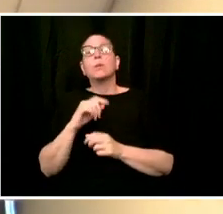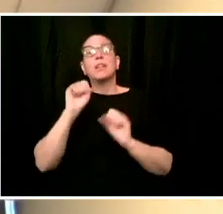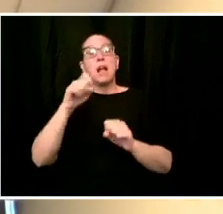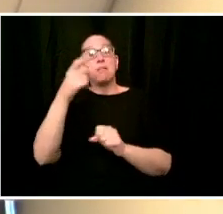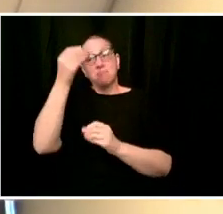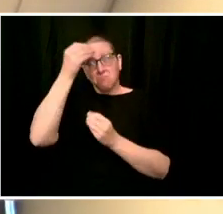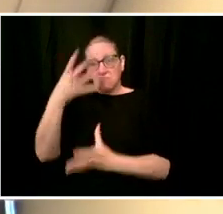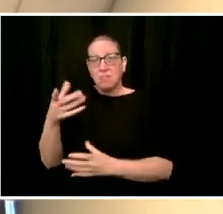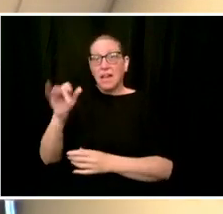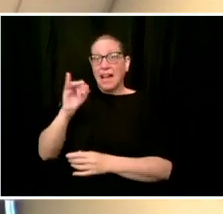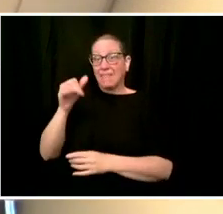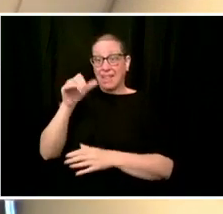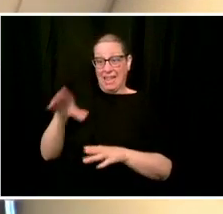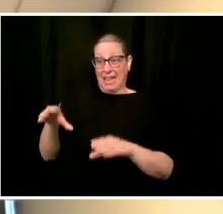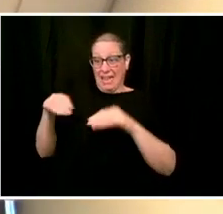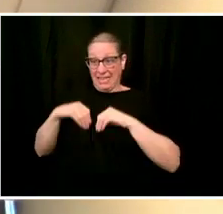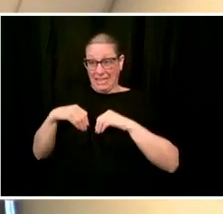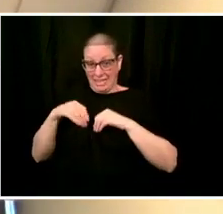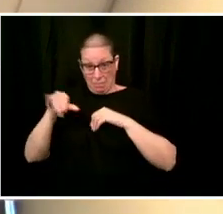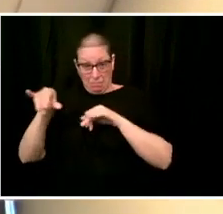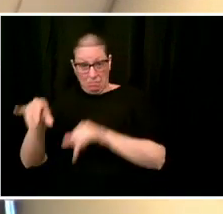that